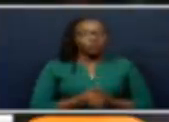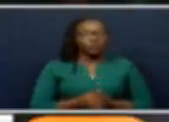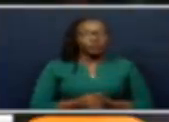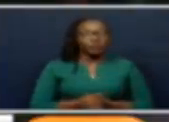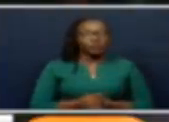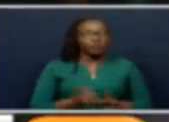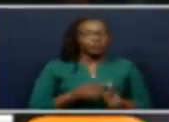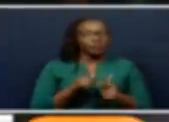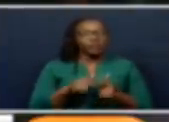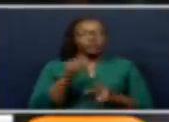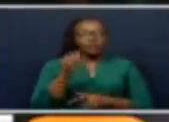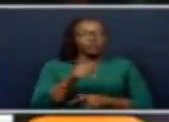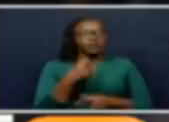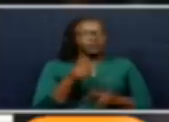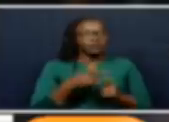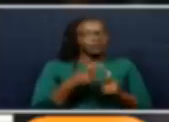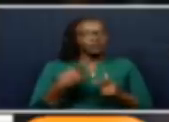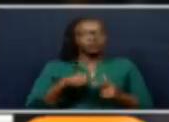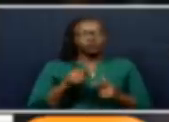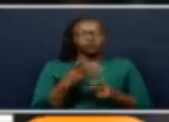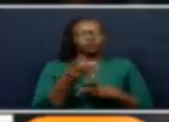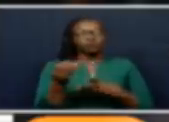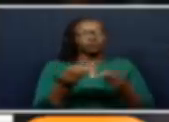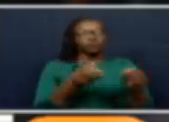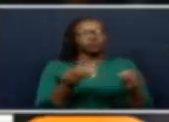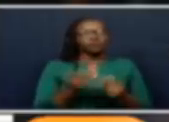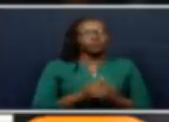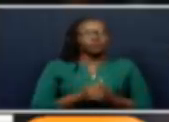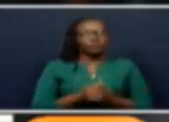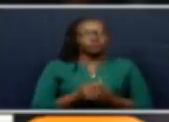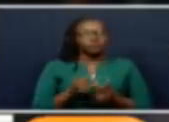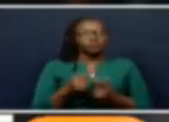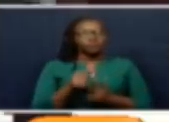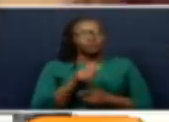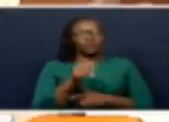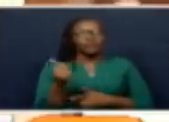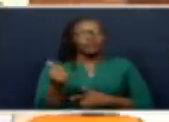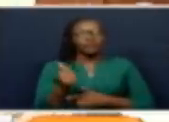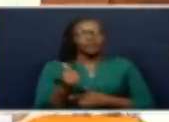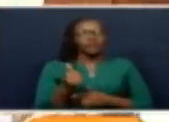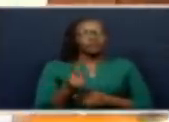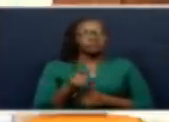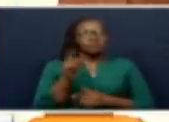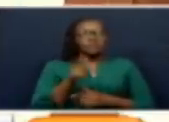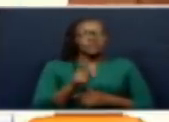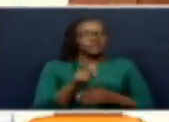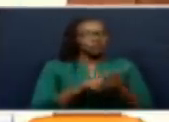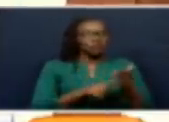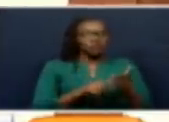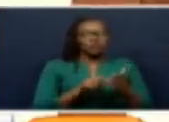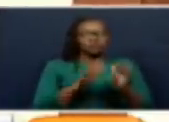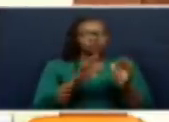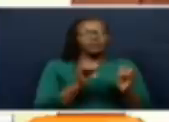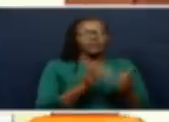over. But for those who didn't see, they say it was a very great thing. You know?